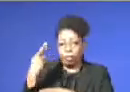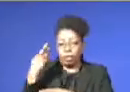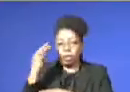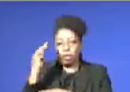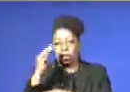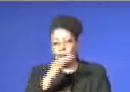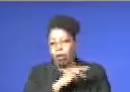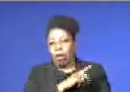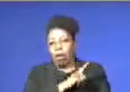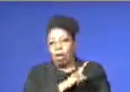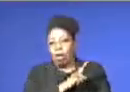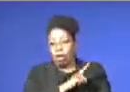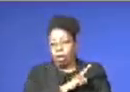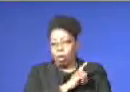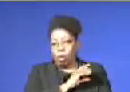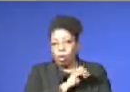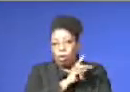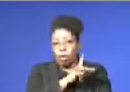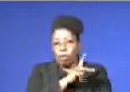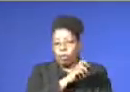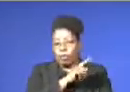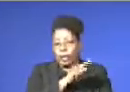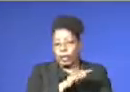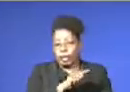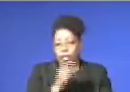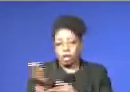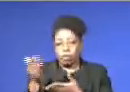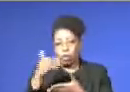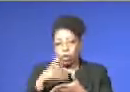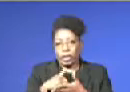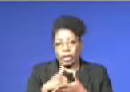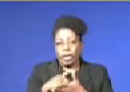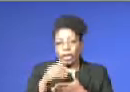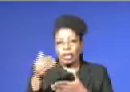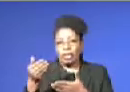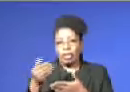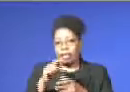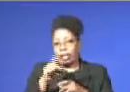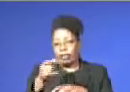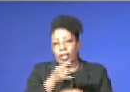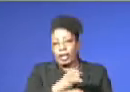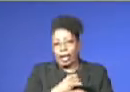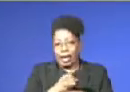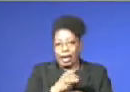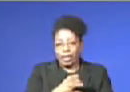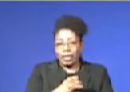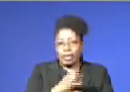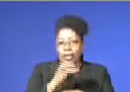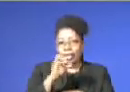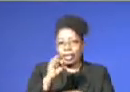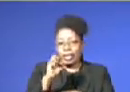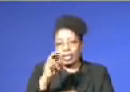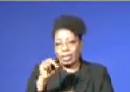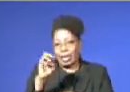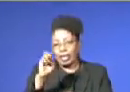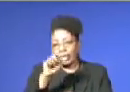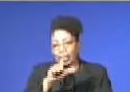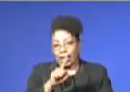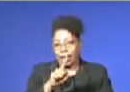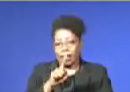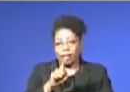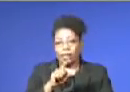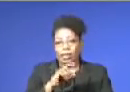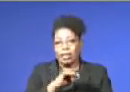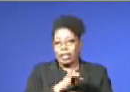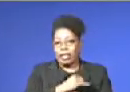Lopez, was principal then, we decided to bring in like San Salvador, inaugural Georgetown, they were the